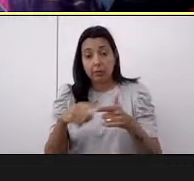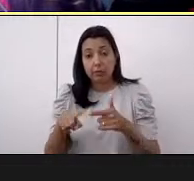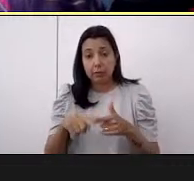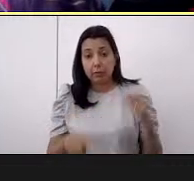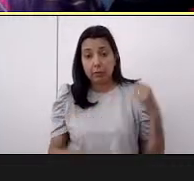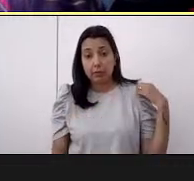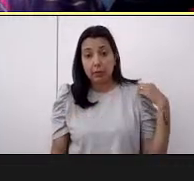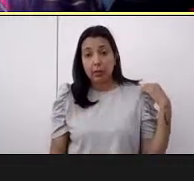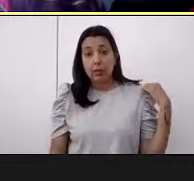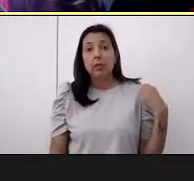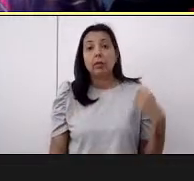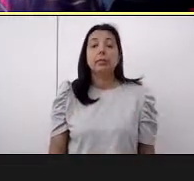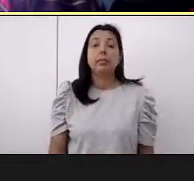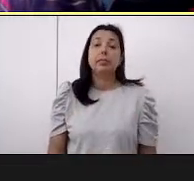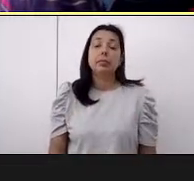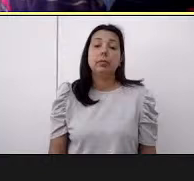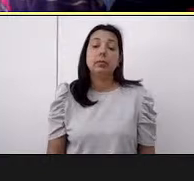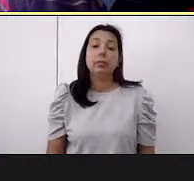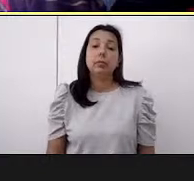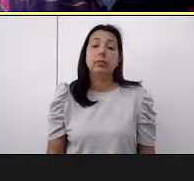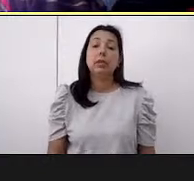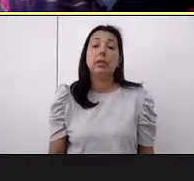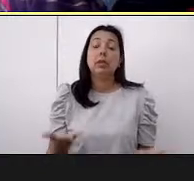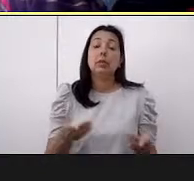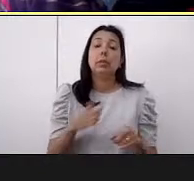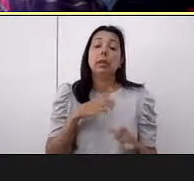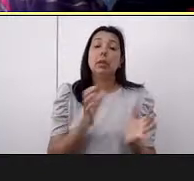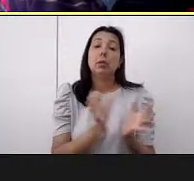of interest groups to use litigation strategies,